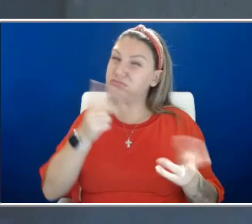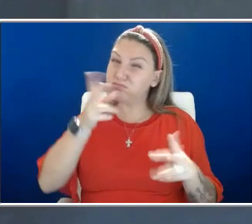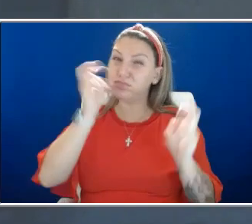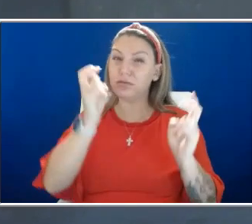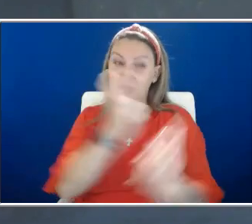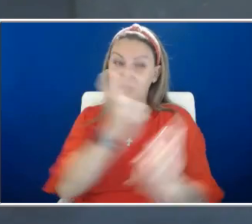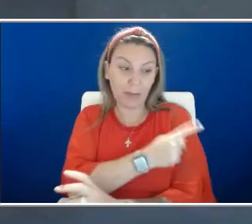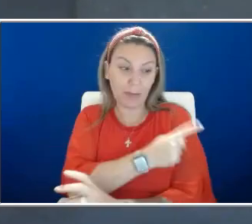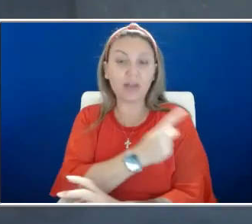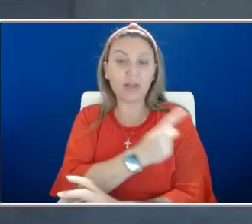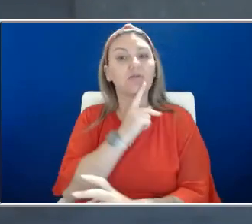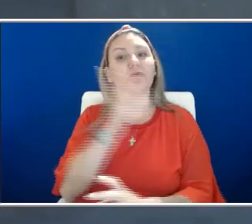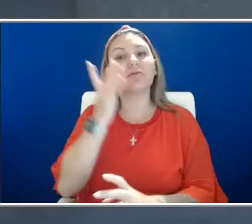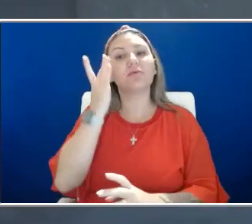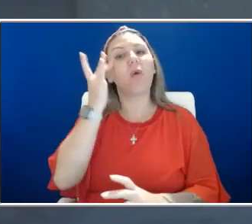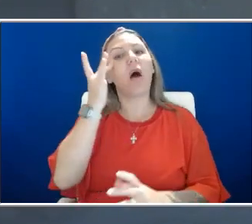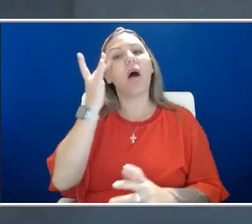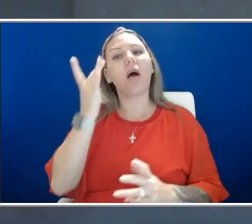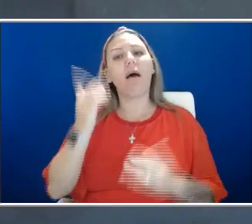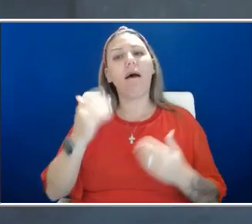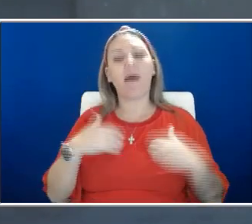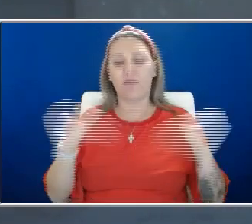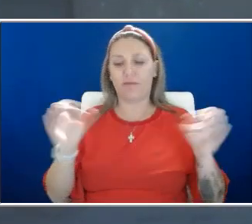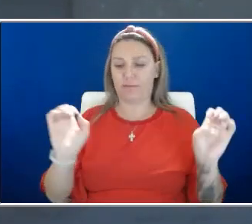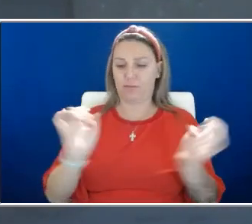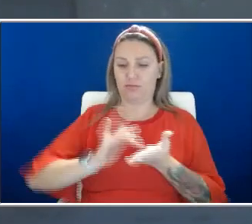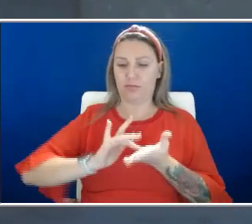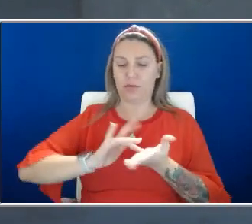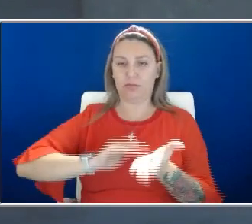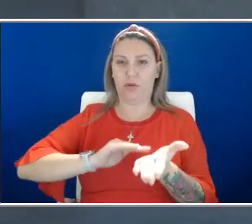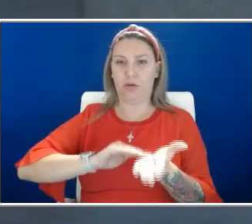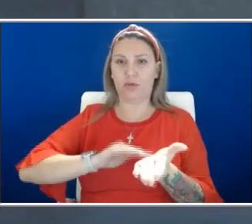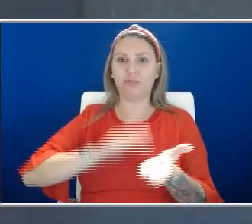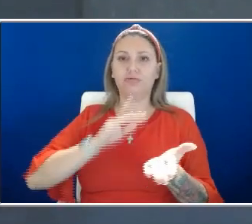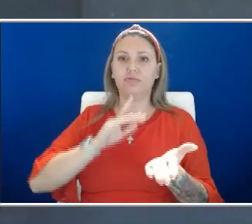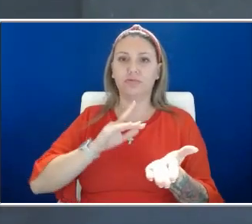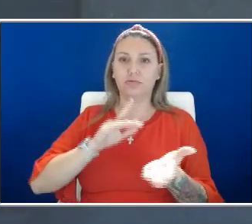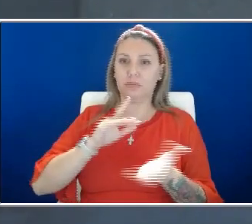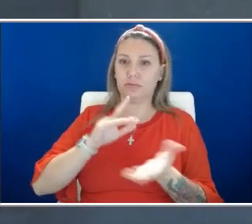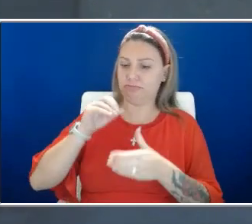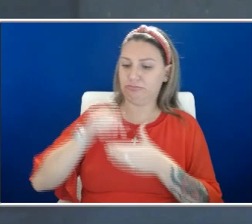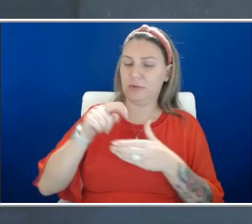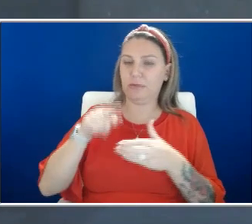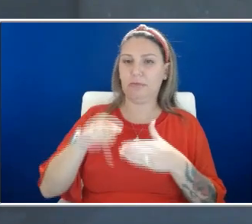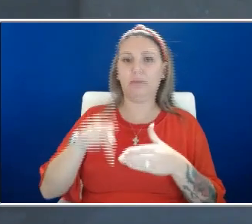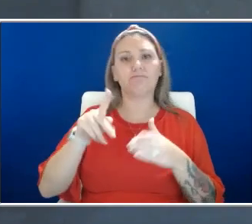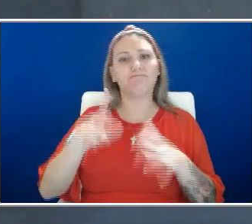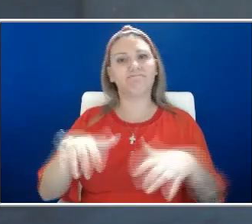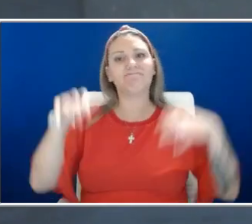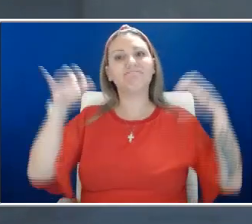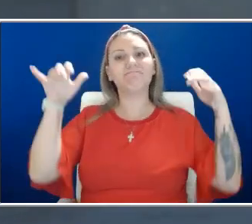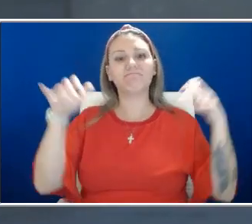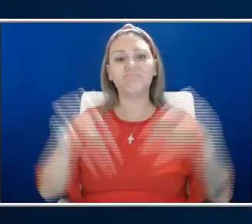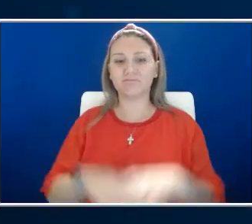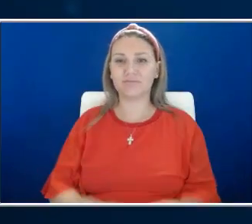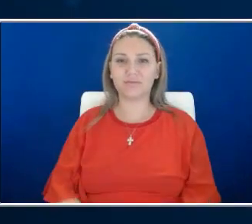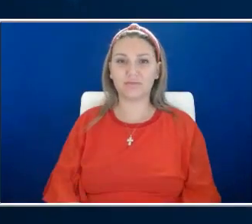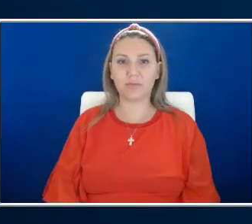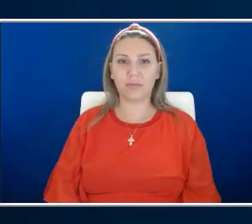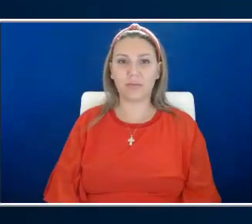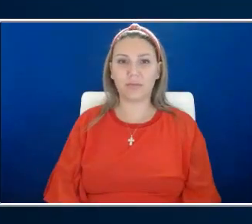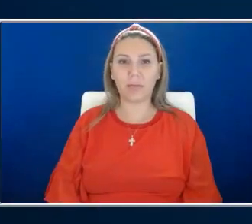why we put emergency medicine physicians in this care center. So maybe what's more of a